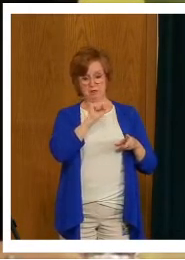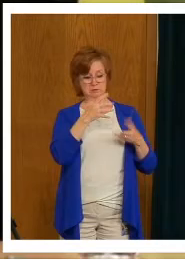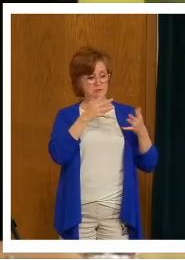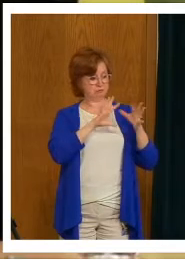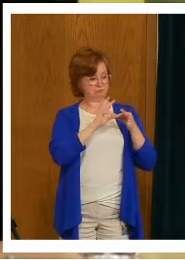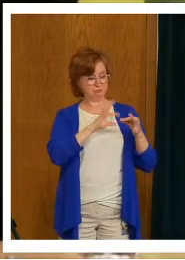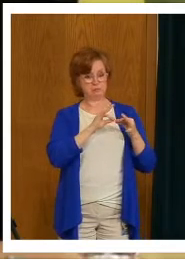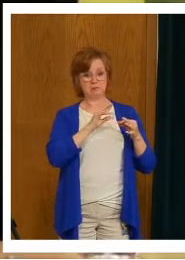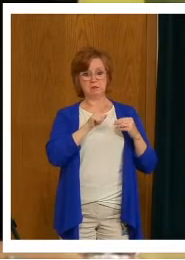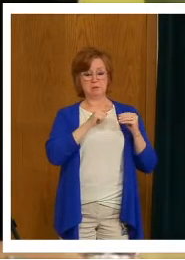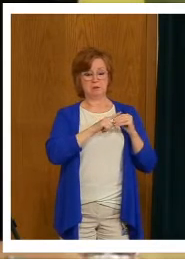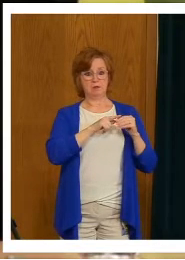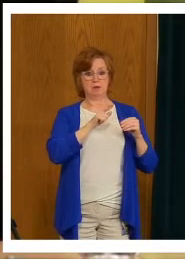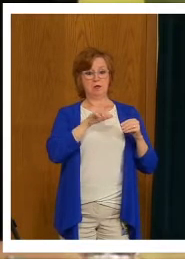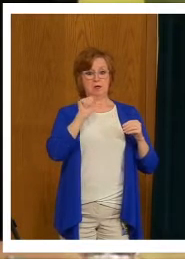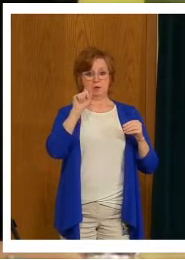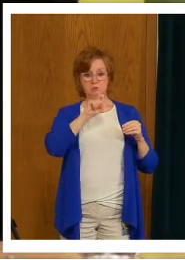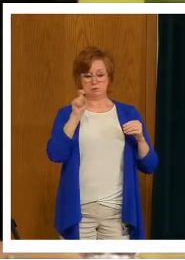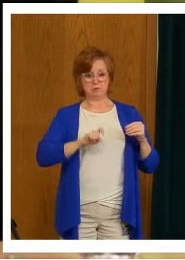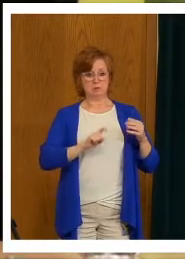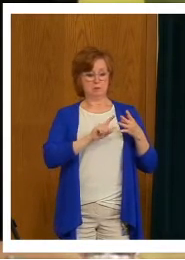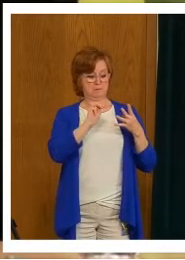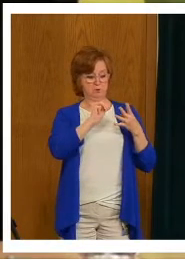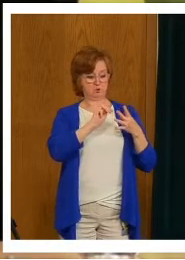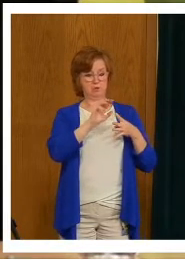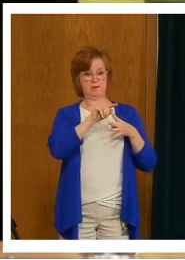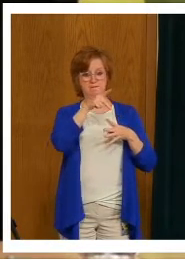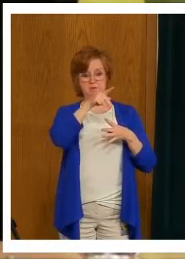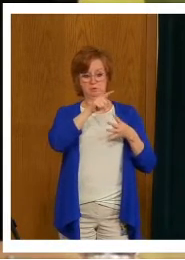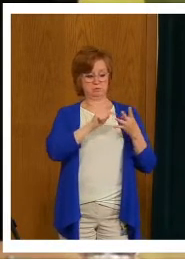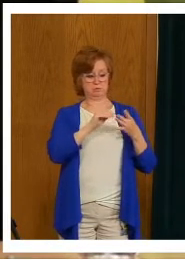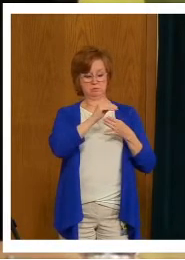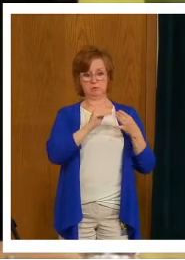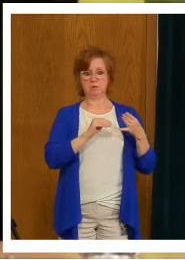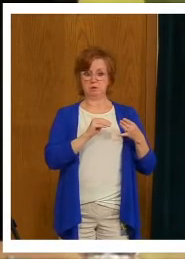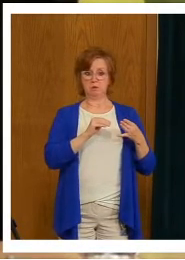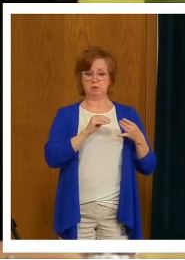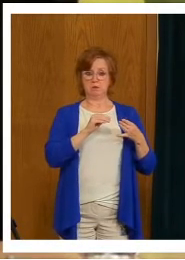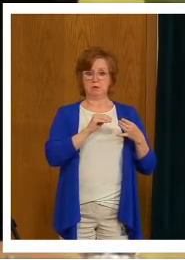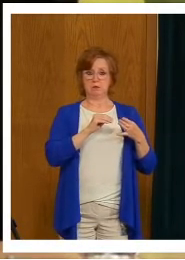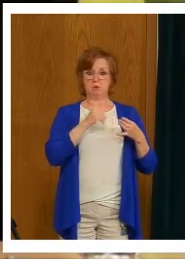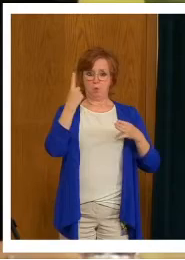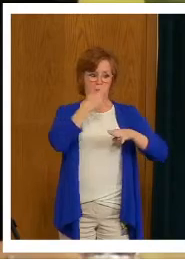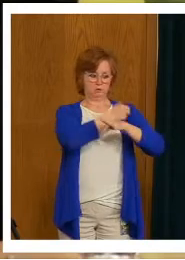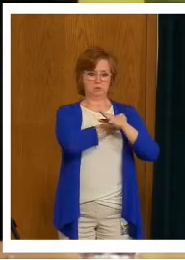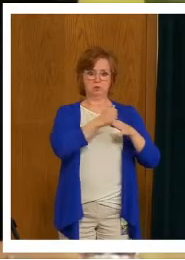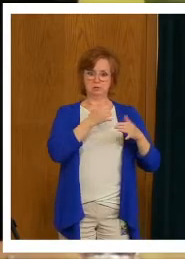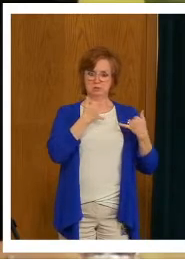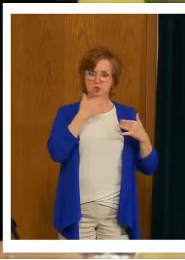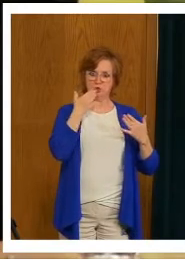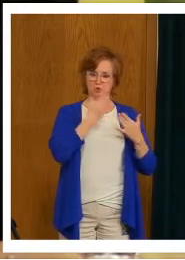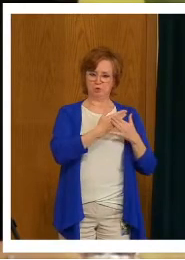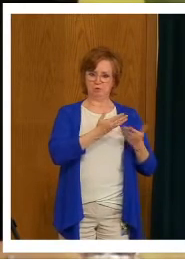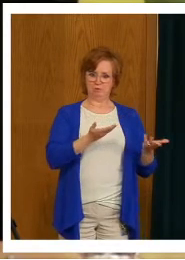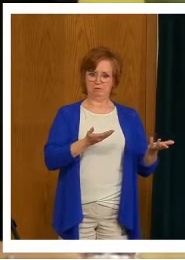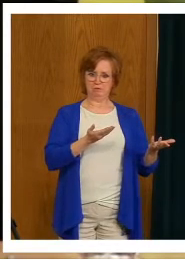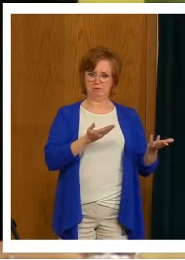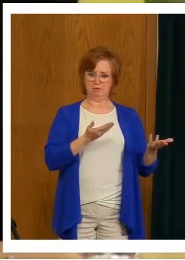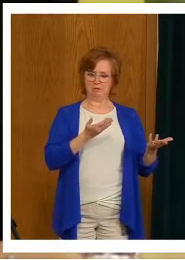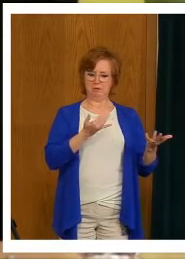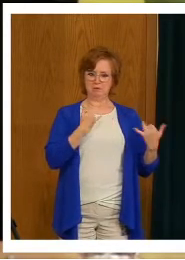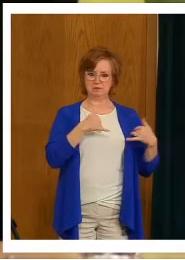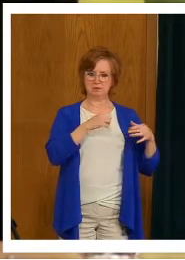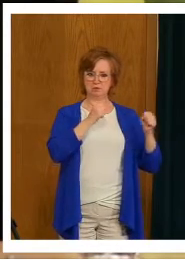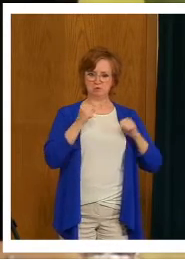how effective the AstraZeneca, the Moderna, and the Pfizer vaccines are, even after 1 dose. And ultimately, I think for us